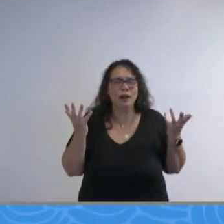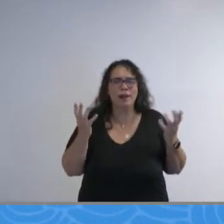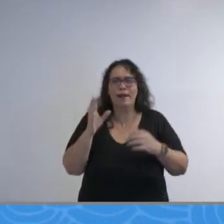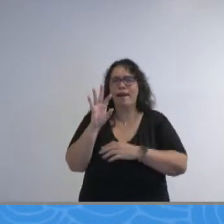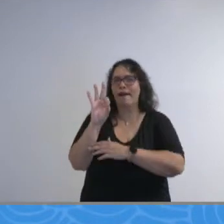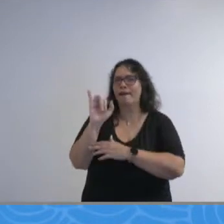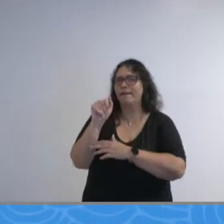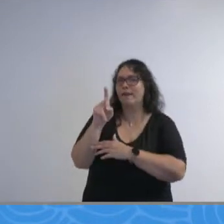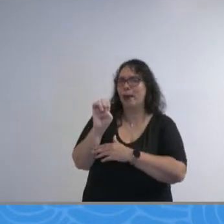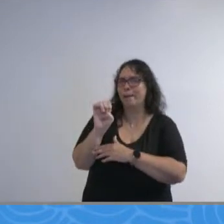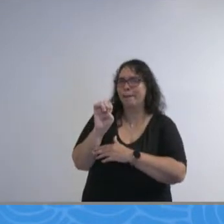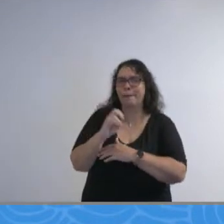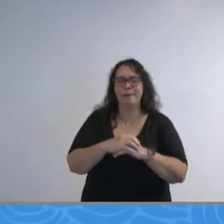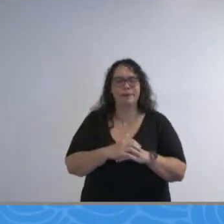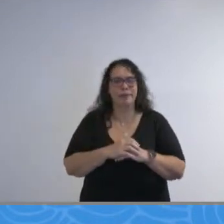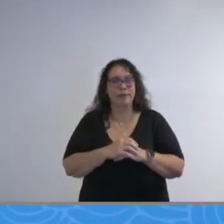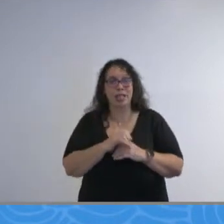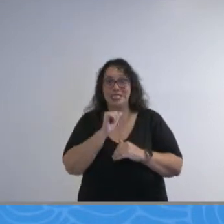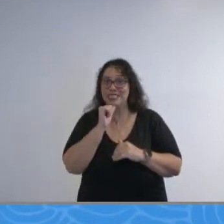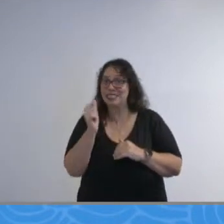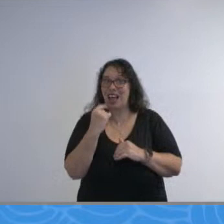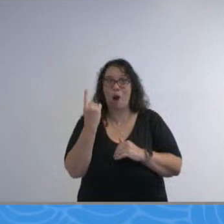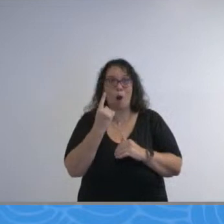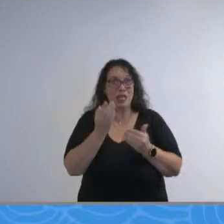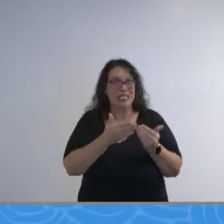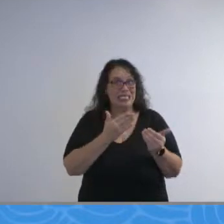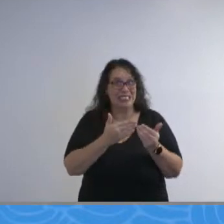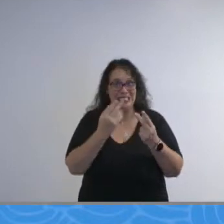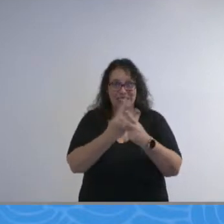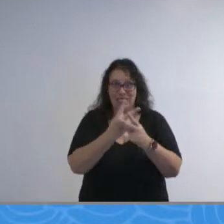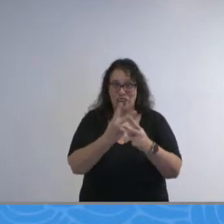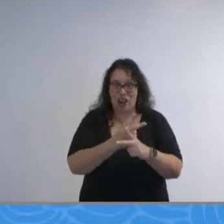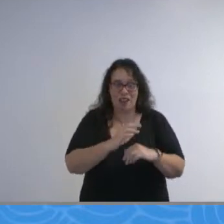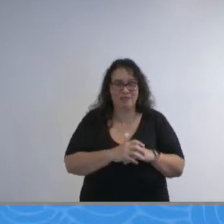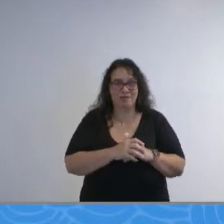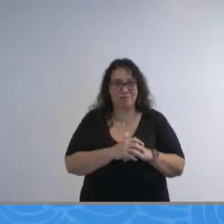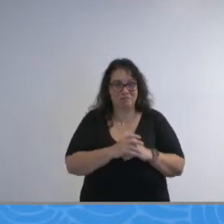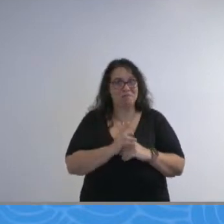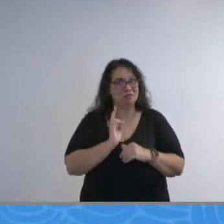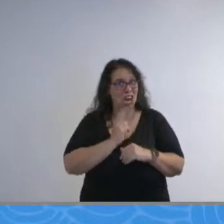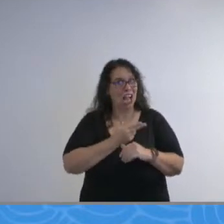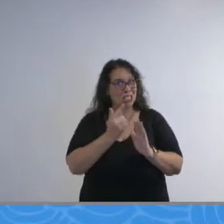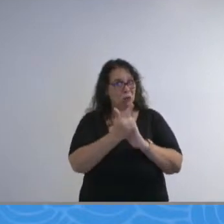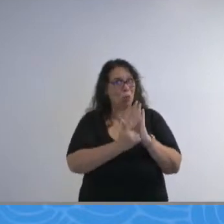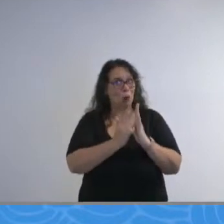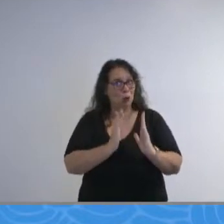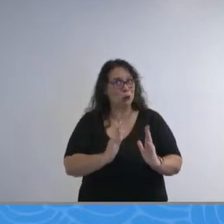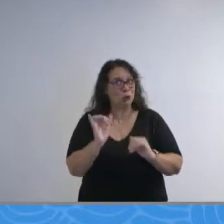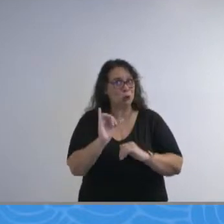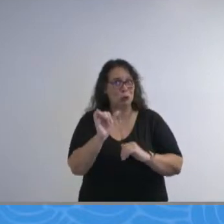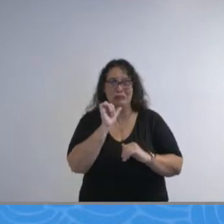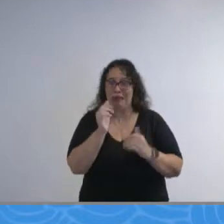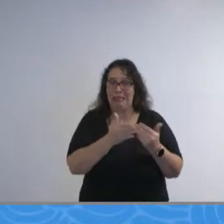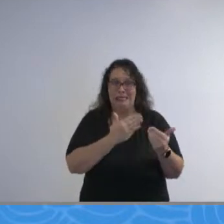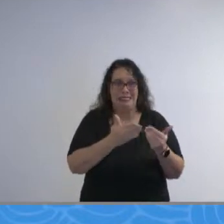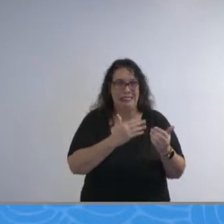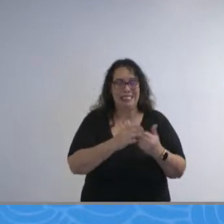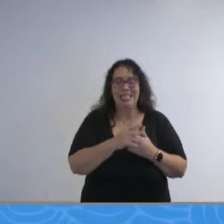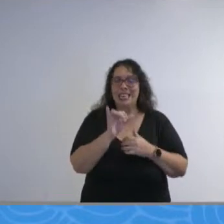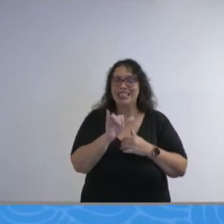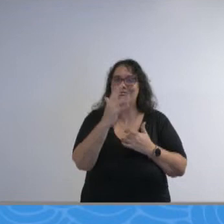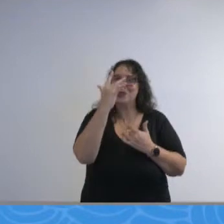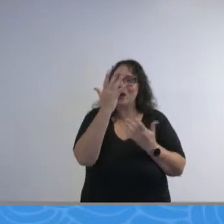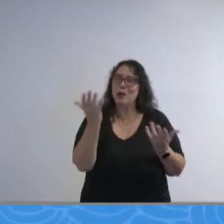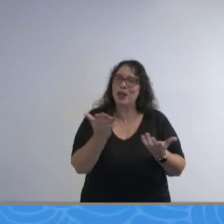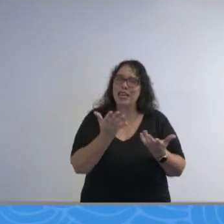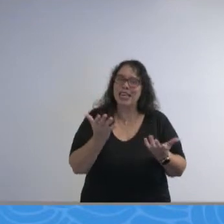FAPE? And it's not always easy to figure out, even for us lawyers. So that's why we're here at